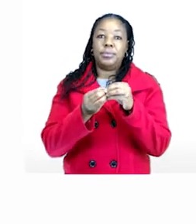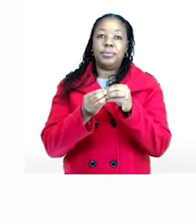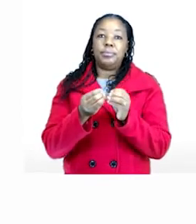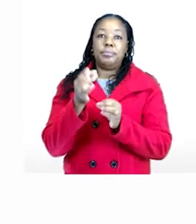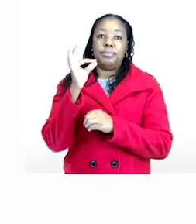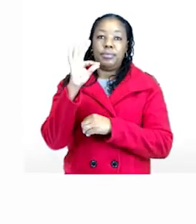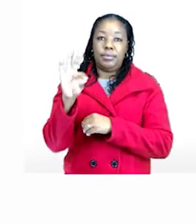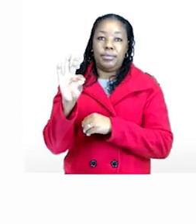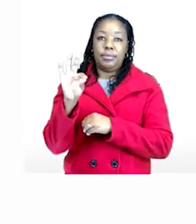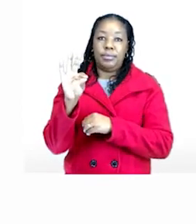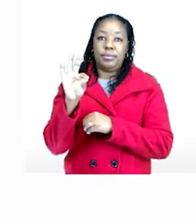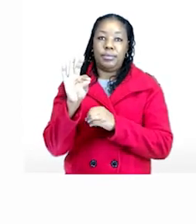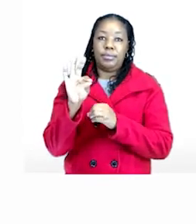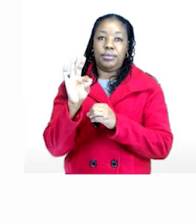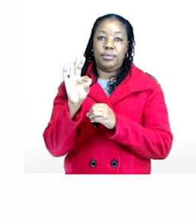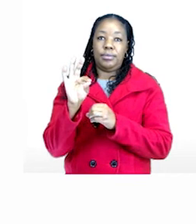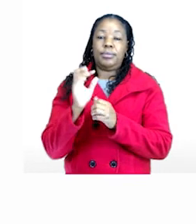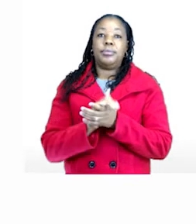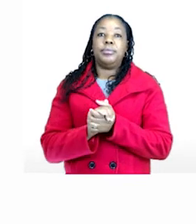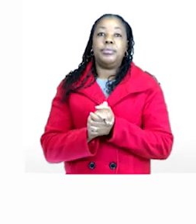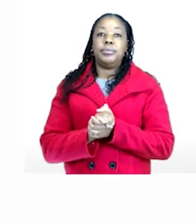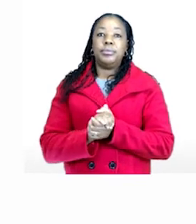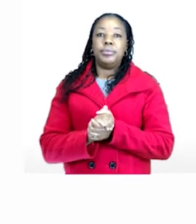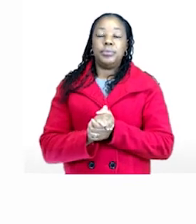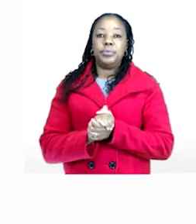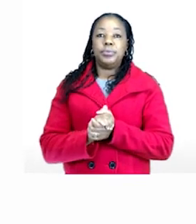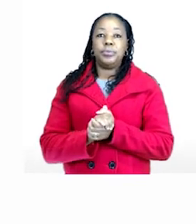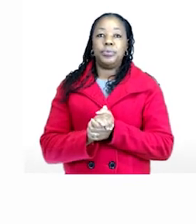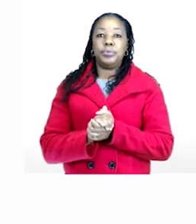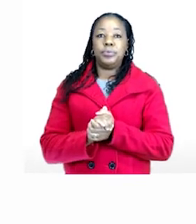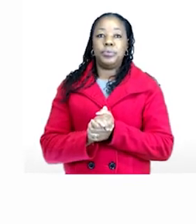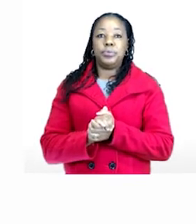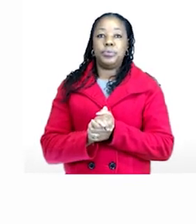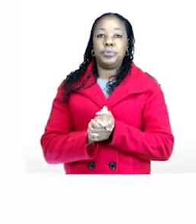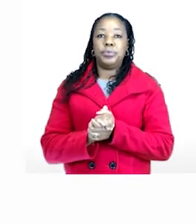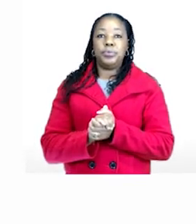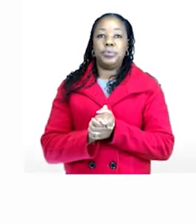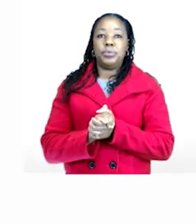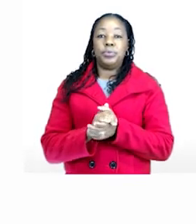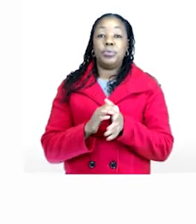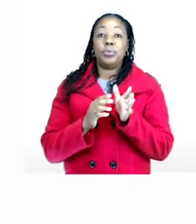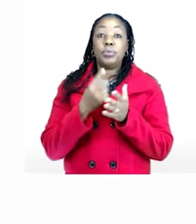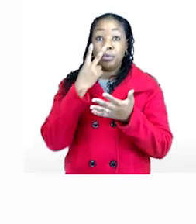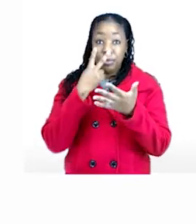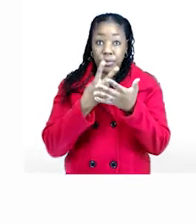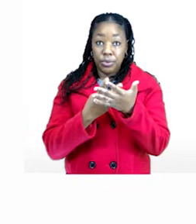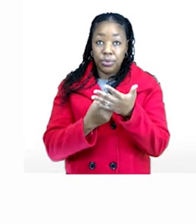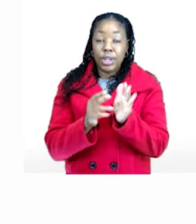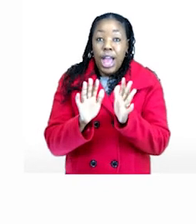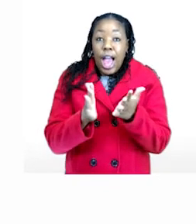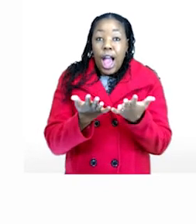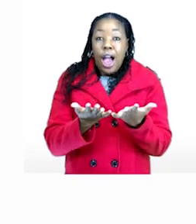3, we can see the number 9. We are shown how to write